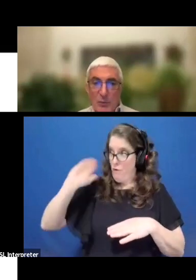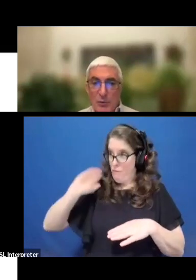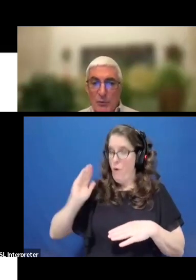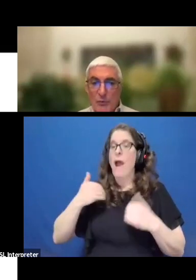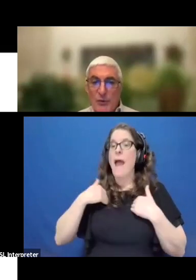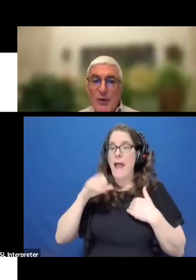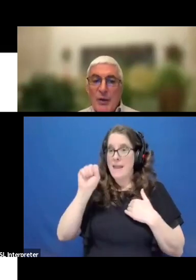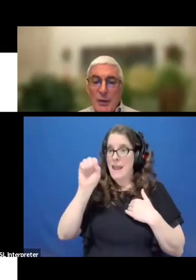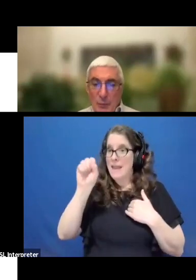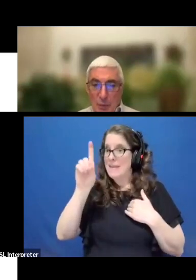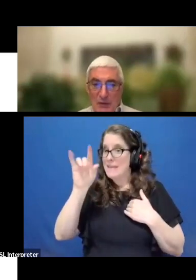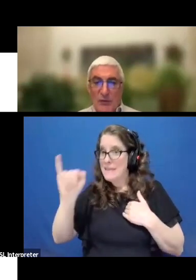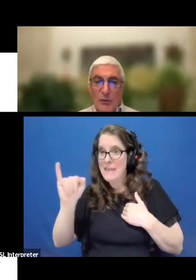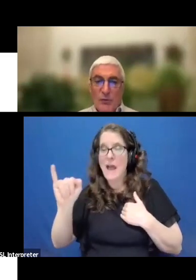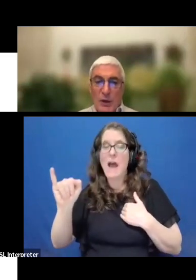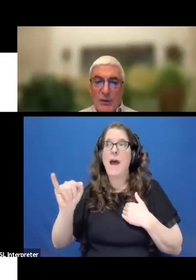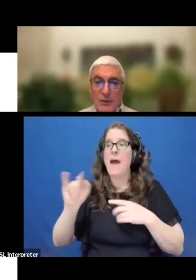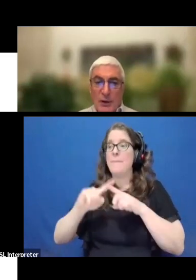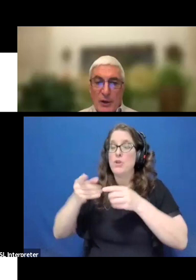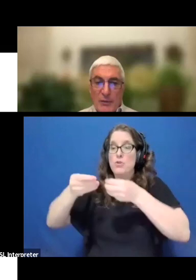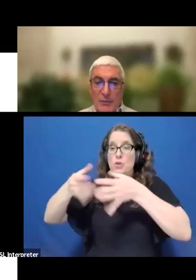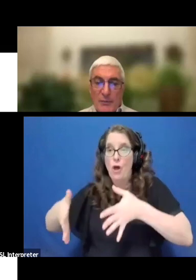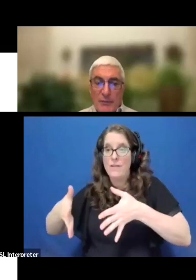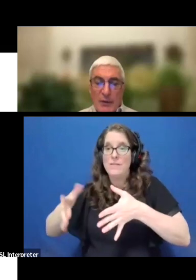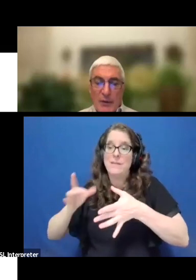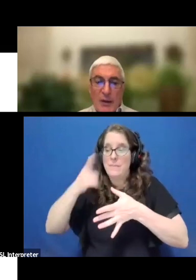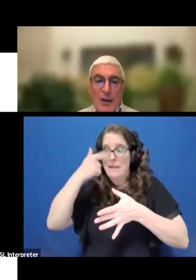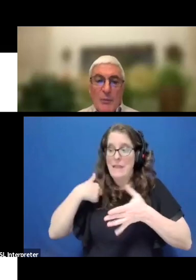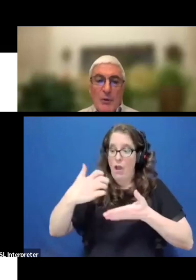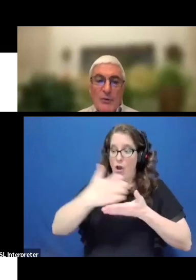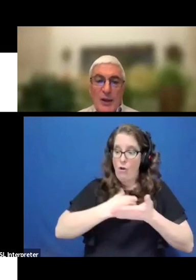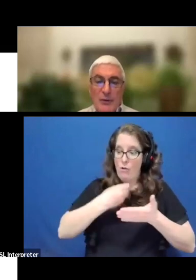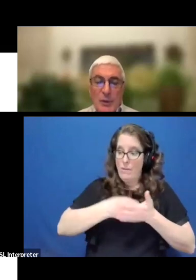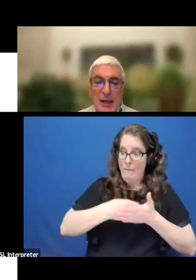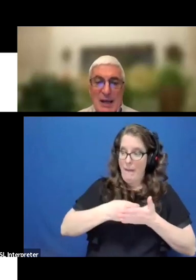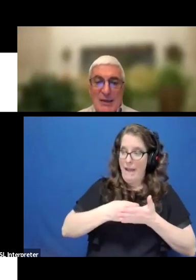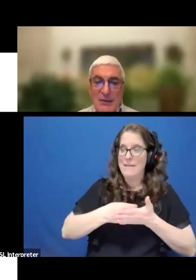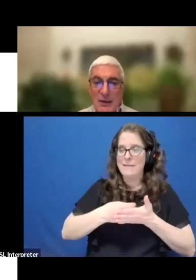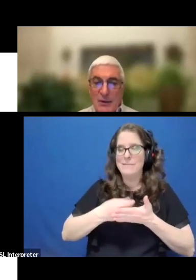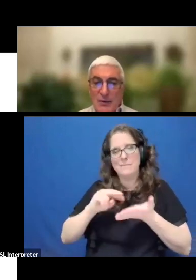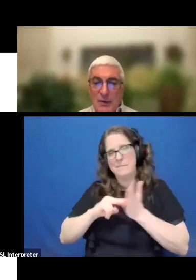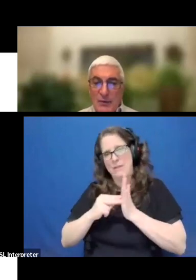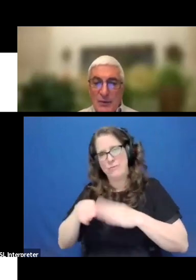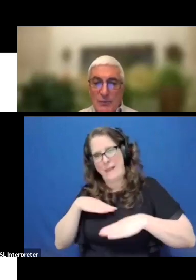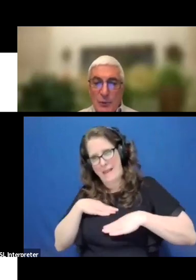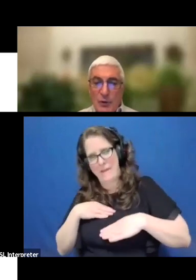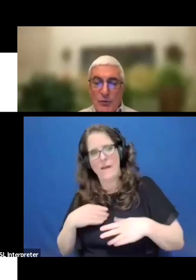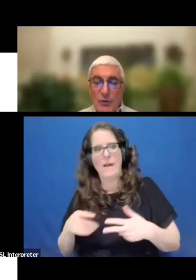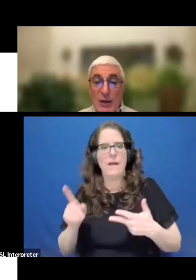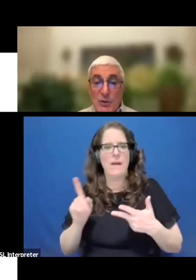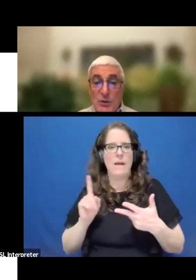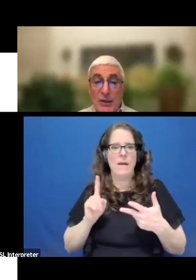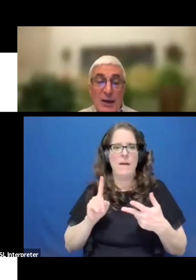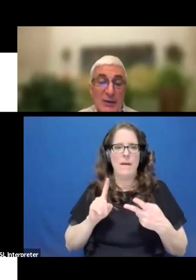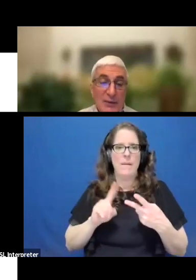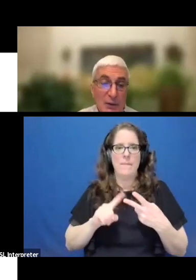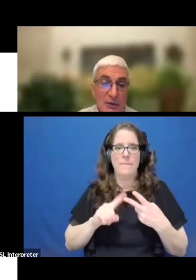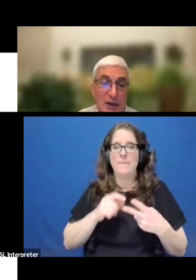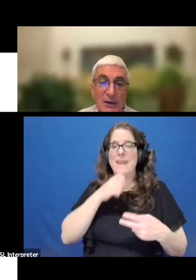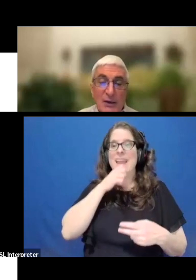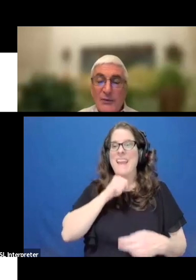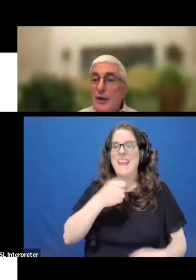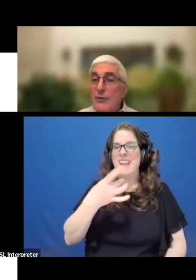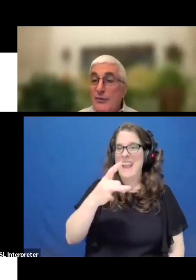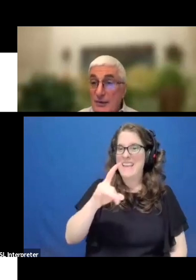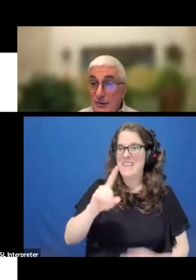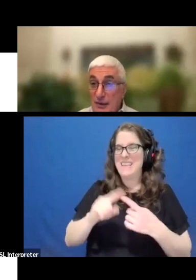medically improved, meets those criteria. Person has to be 18 to 64 years old. Actually, that's